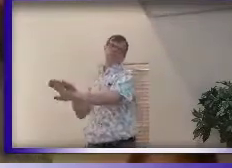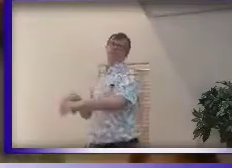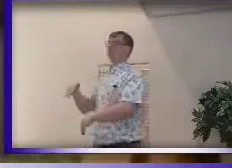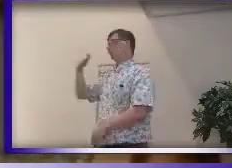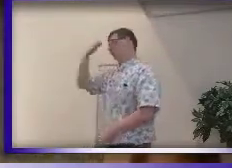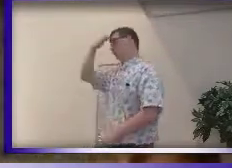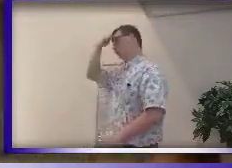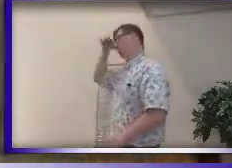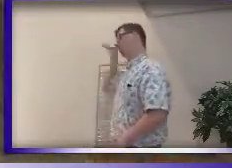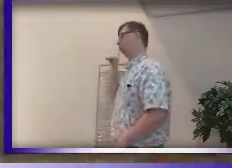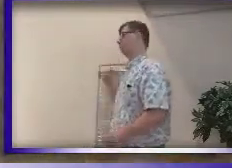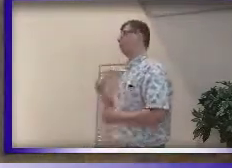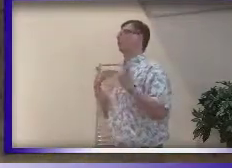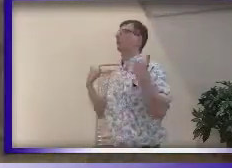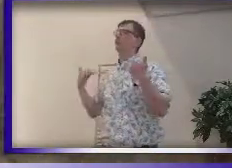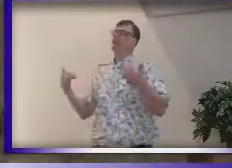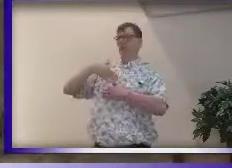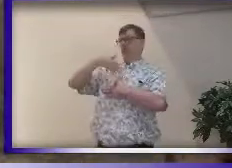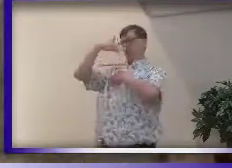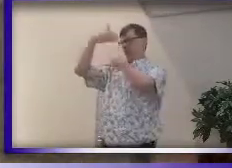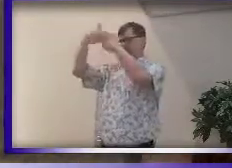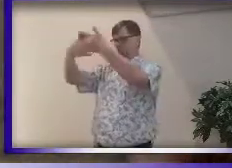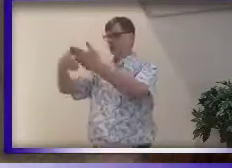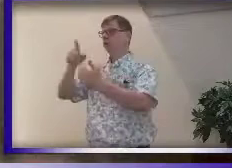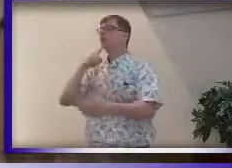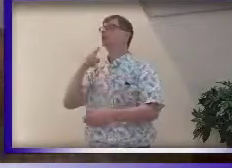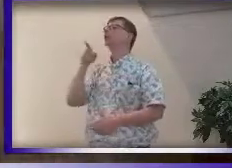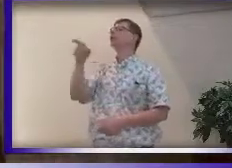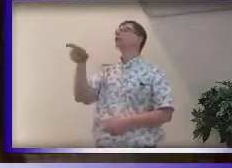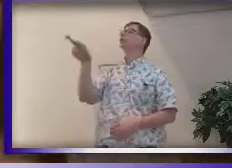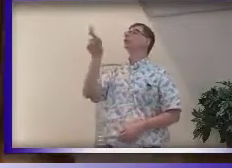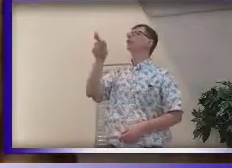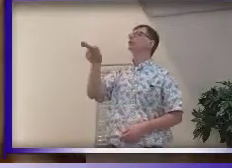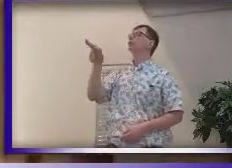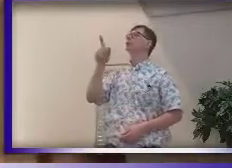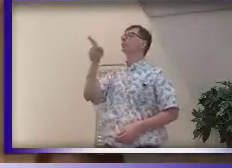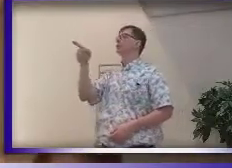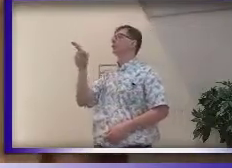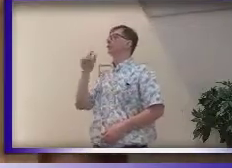this. Seeing that quality of God that we know as beauty